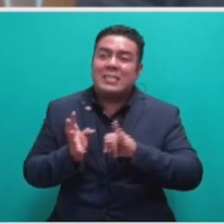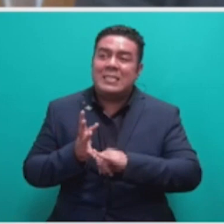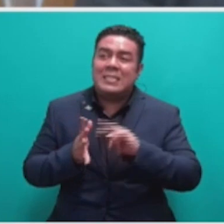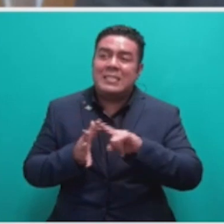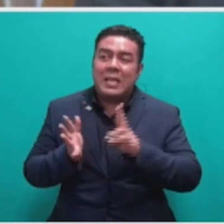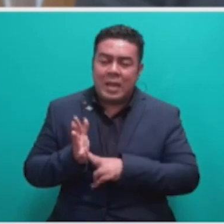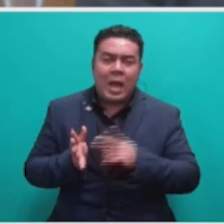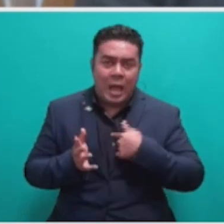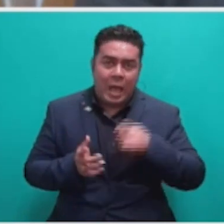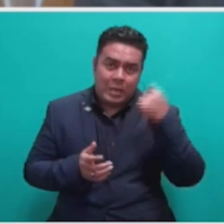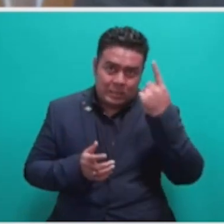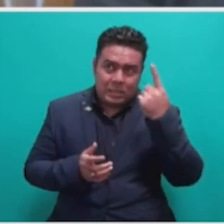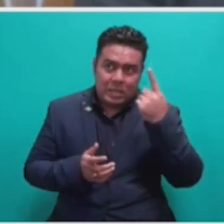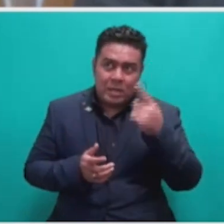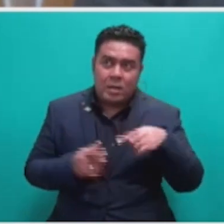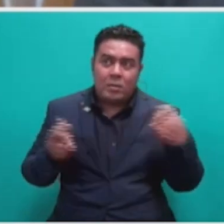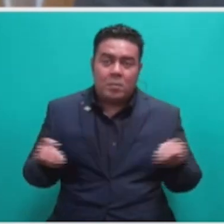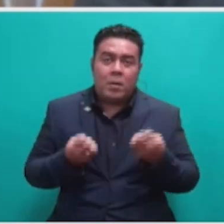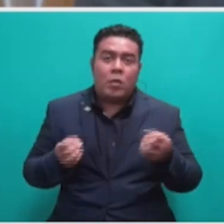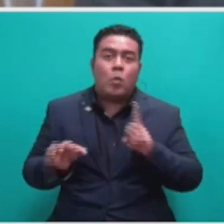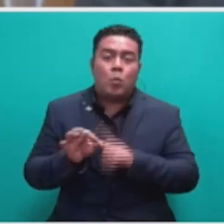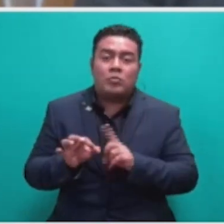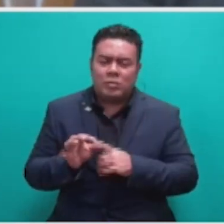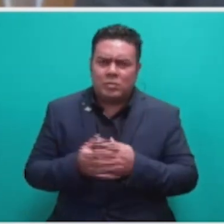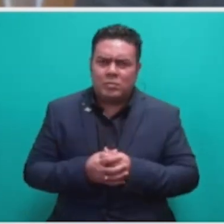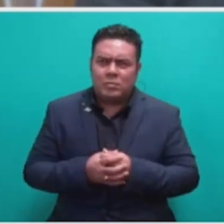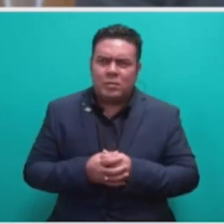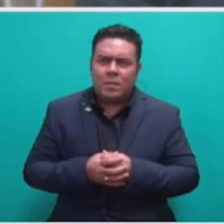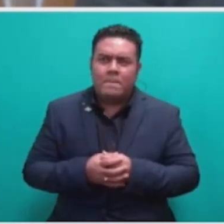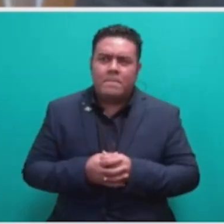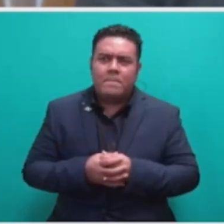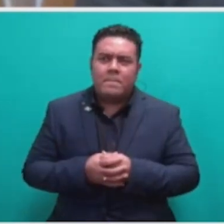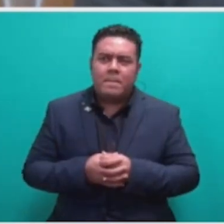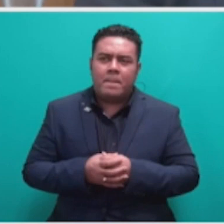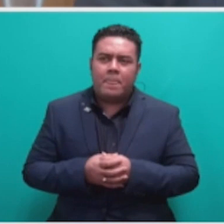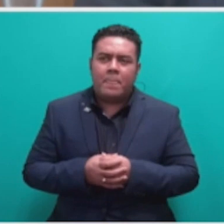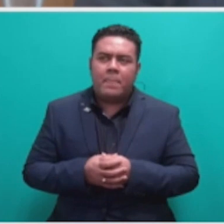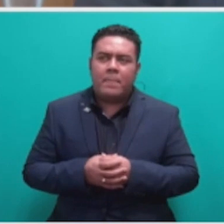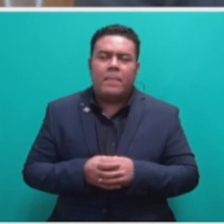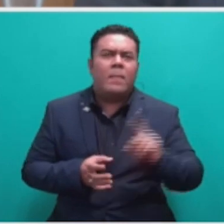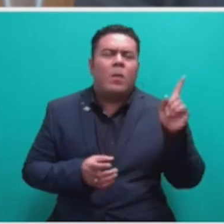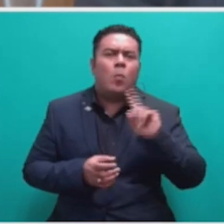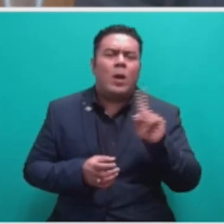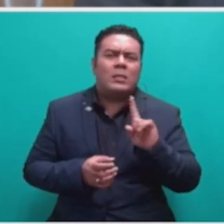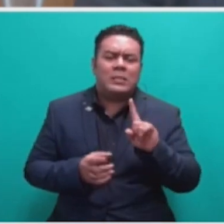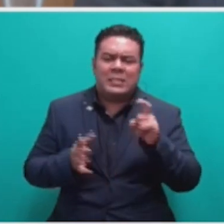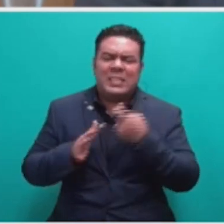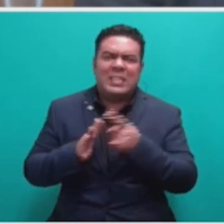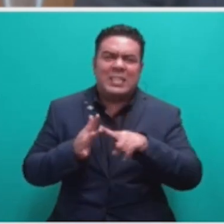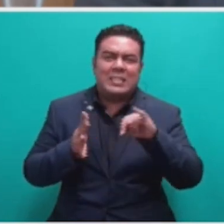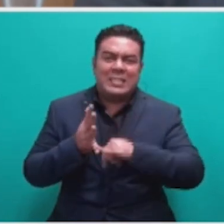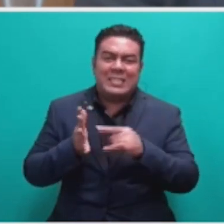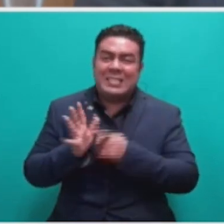I understand that was probably the key motivation for the question. In fact, Mr. Speaker, what Kisti Sen is